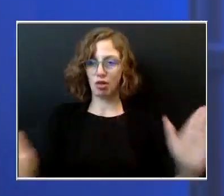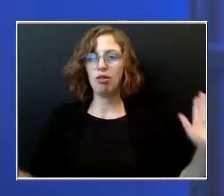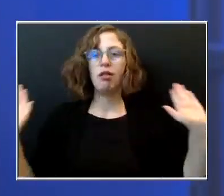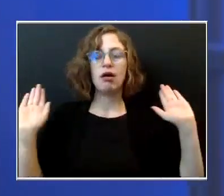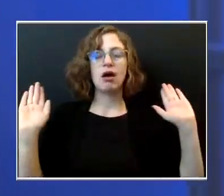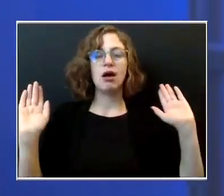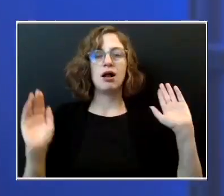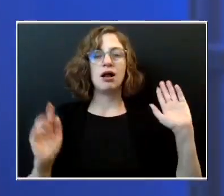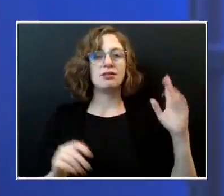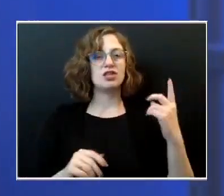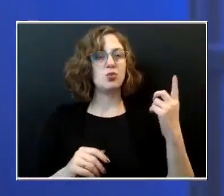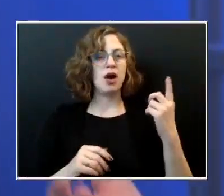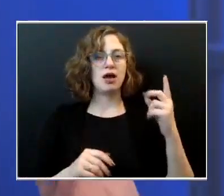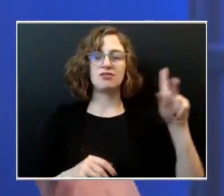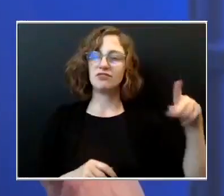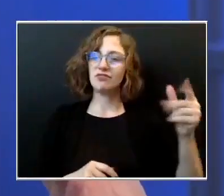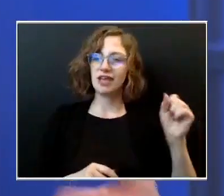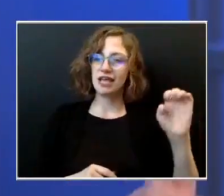phase 3 study of